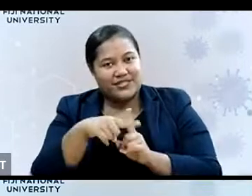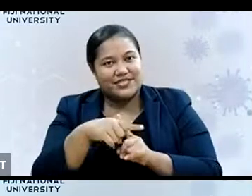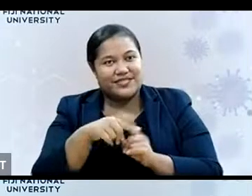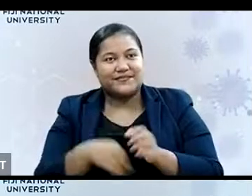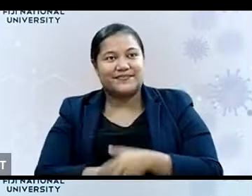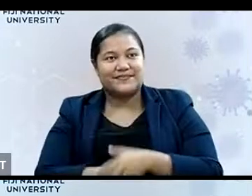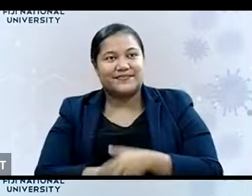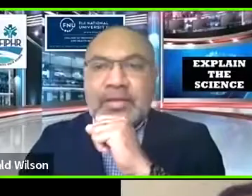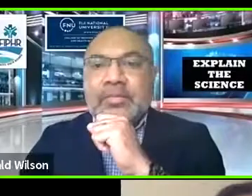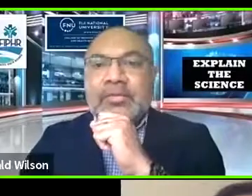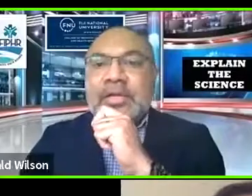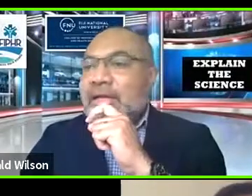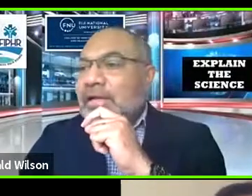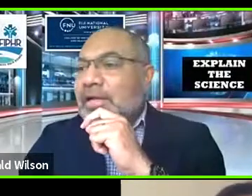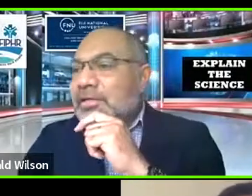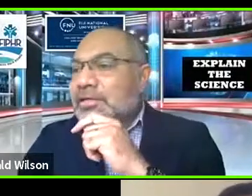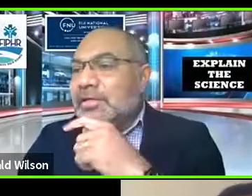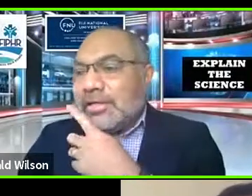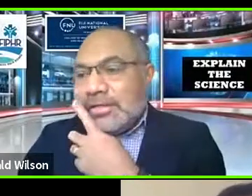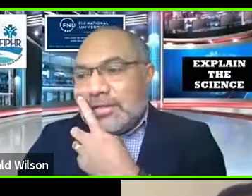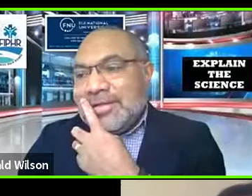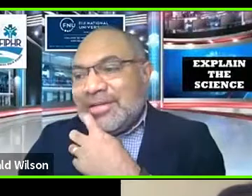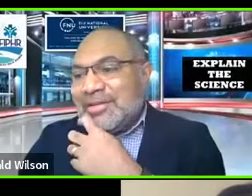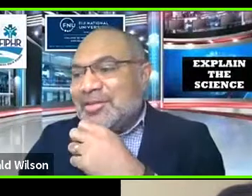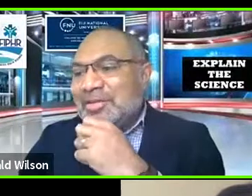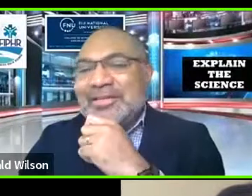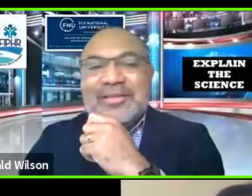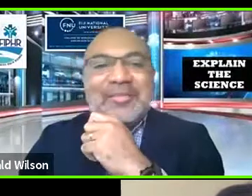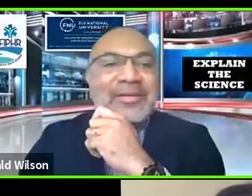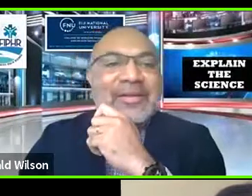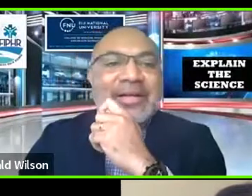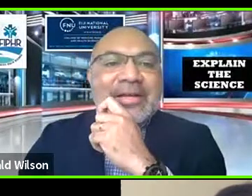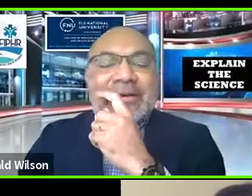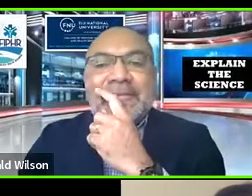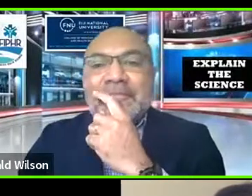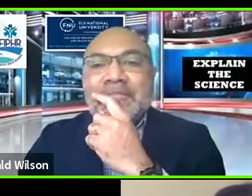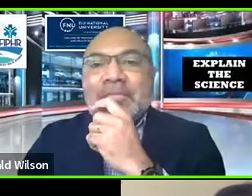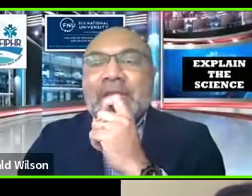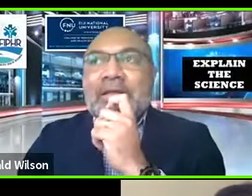right, great. Thank you both. Sorry, Anna, I know you're waiting, but